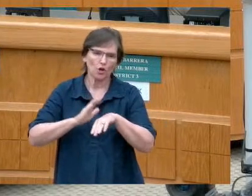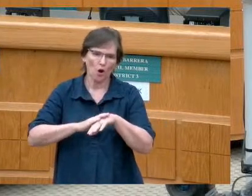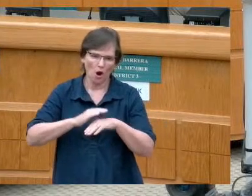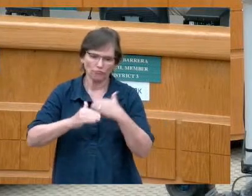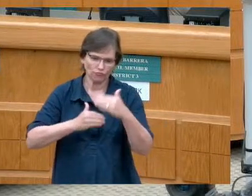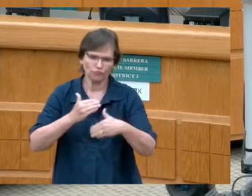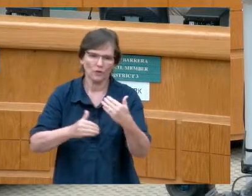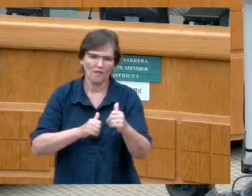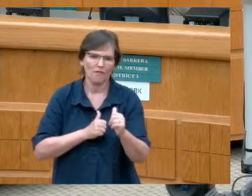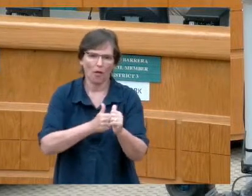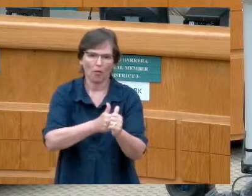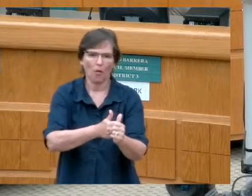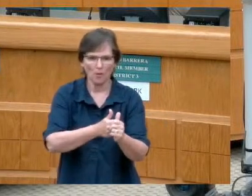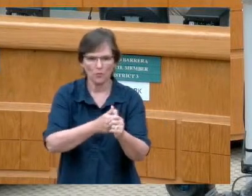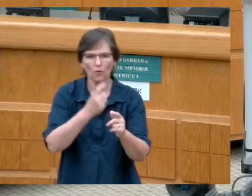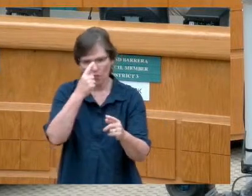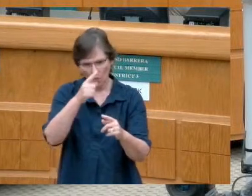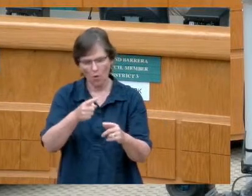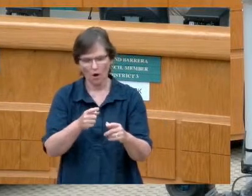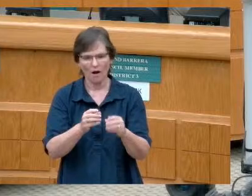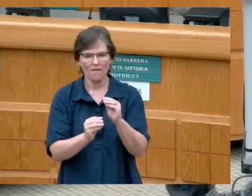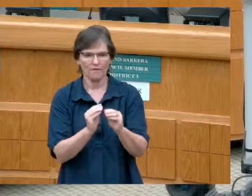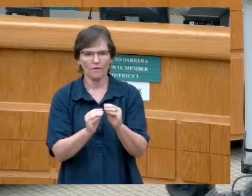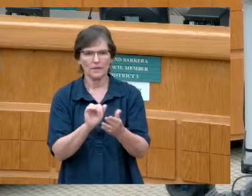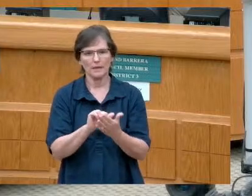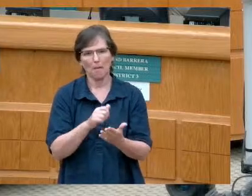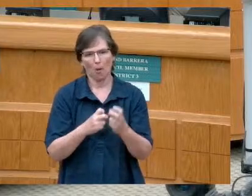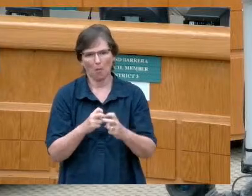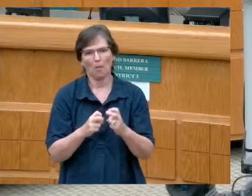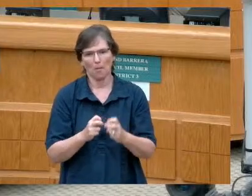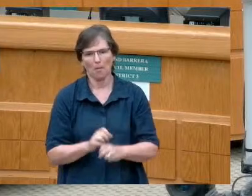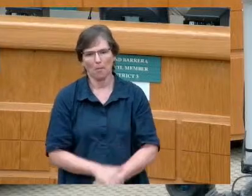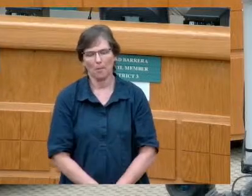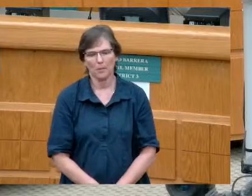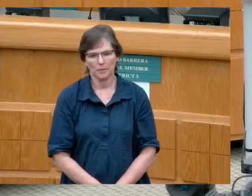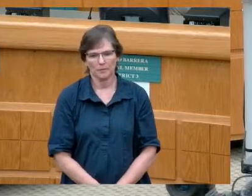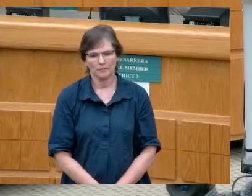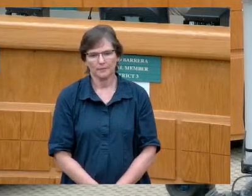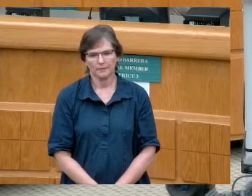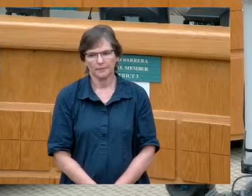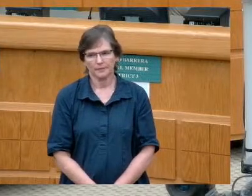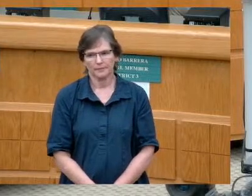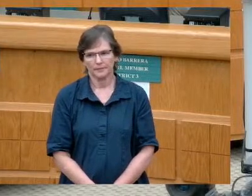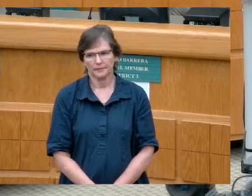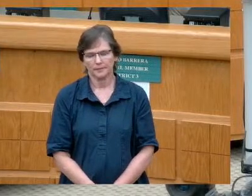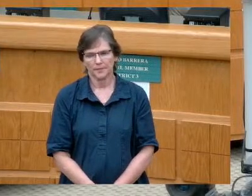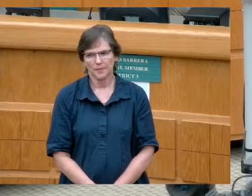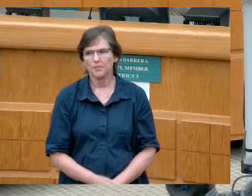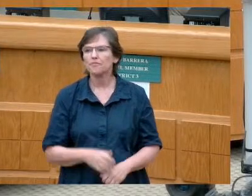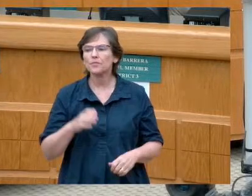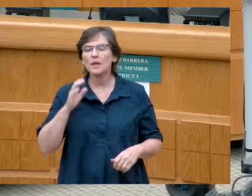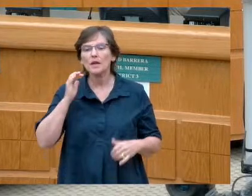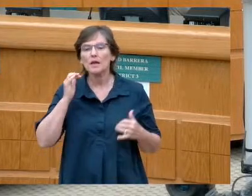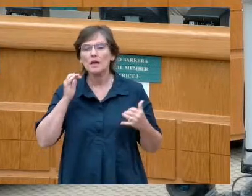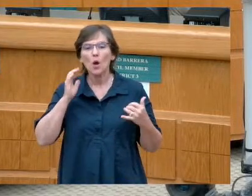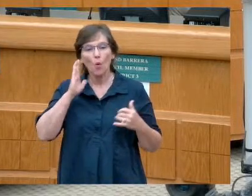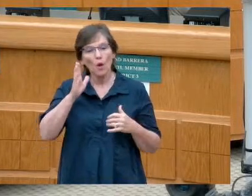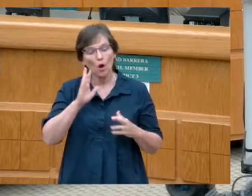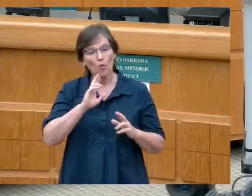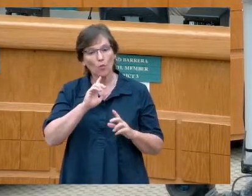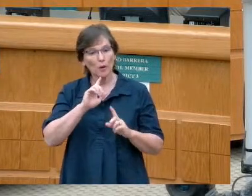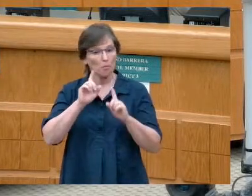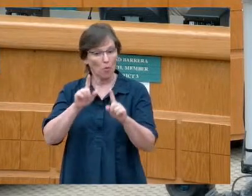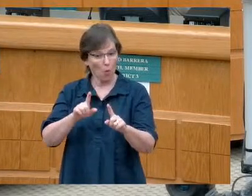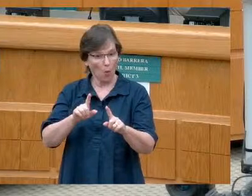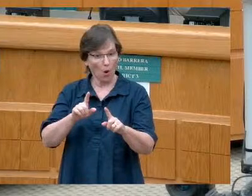plan by tomorrow, and that we can share with the community. And then we can report out over time